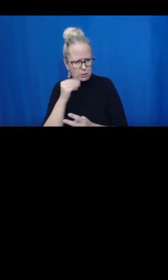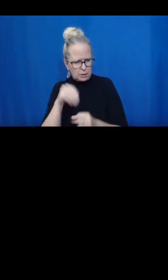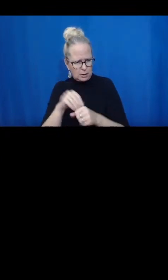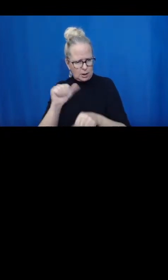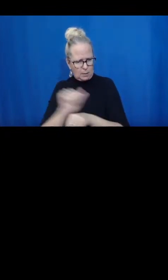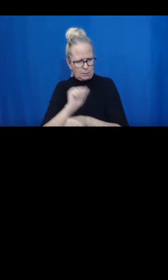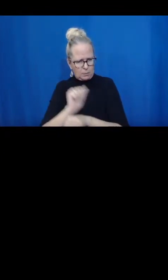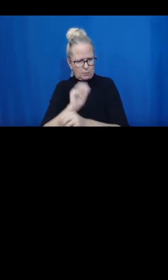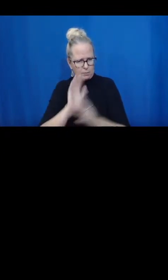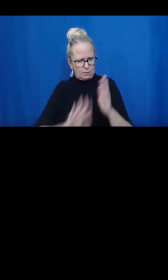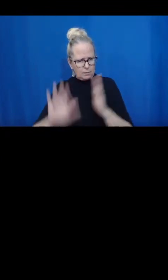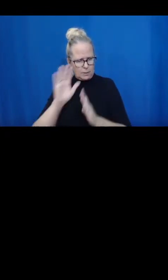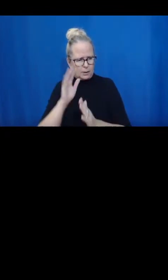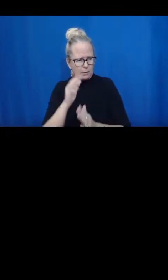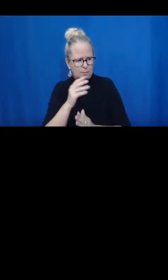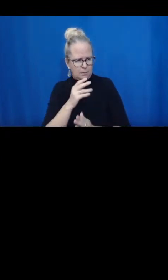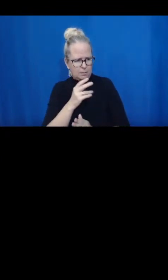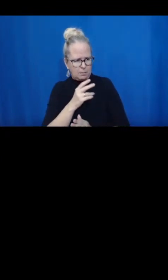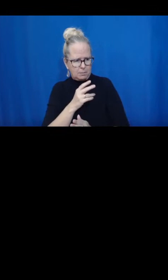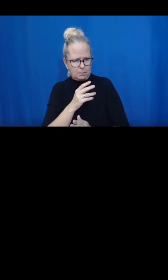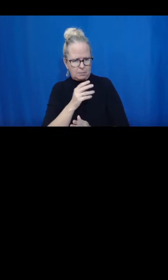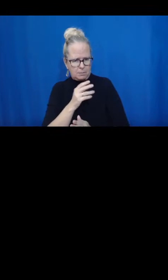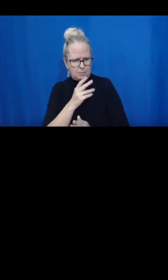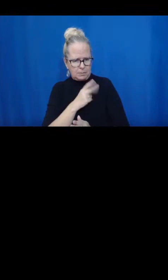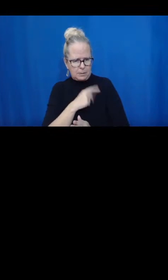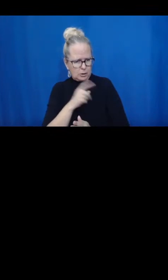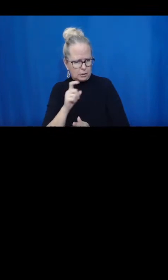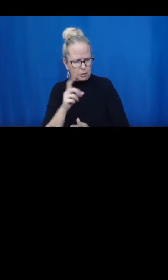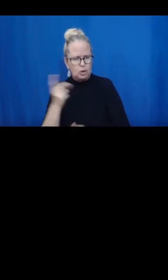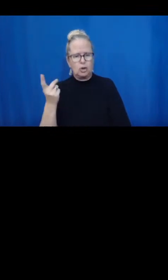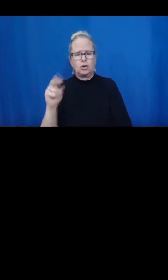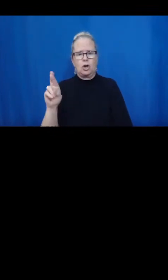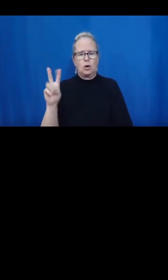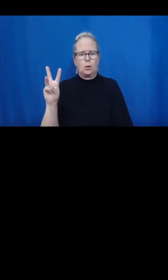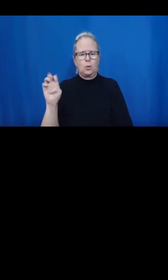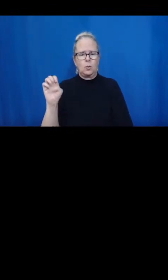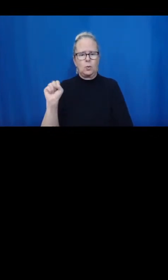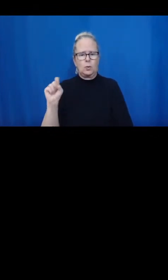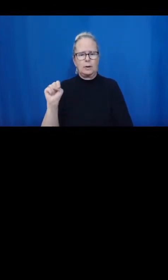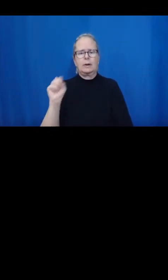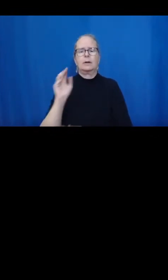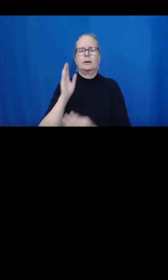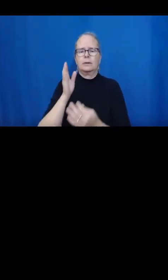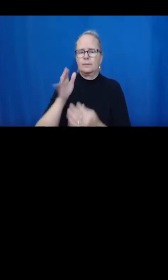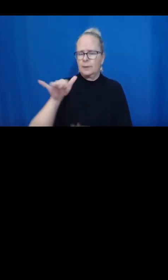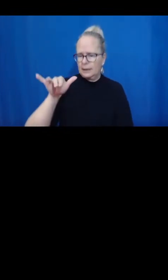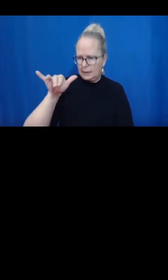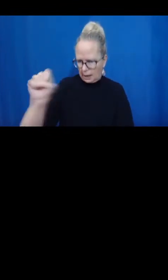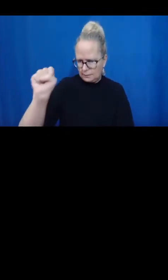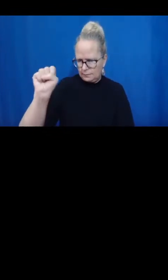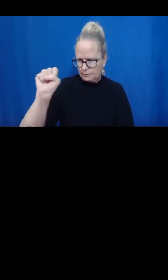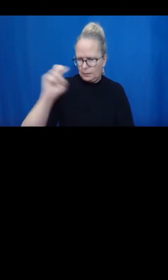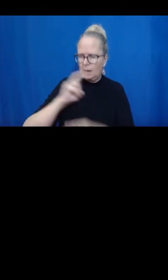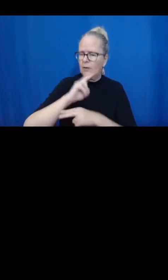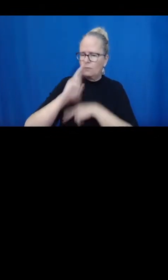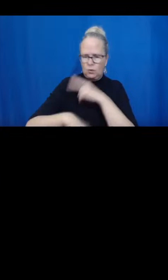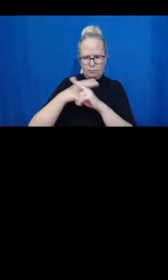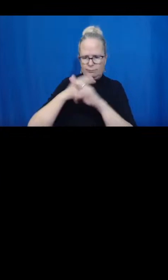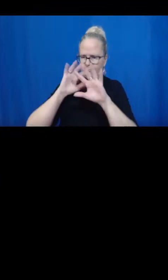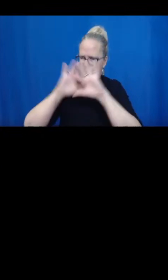I could start maybe. Yes. I mean, this is universal. There isn't a transplant the